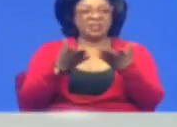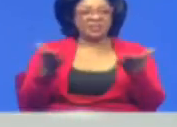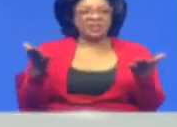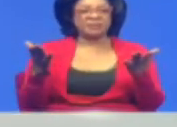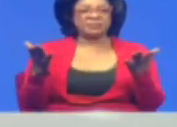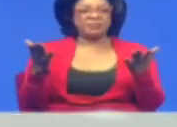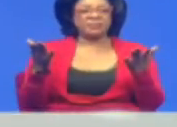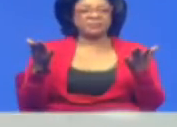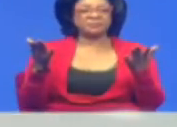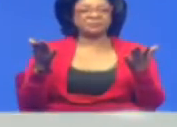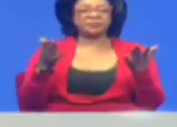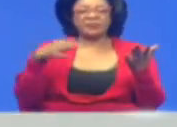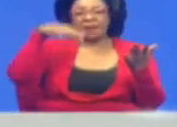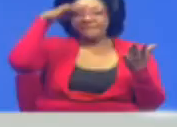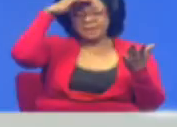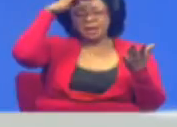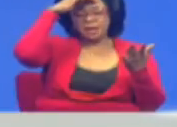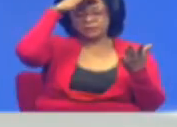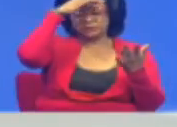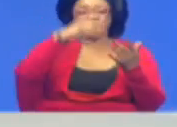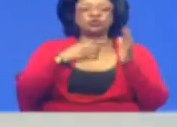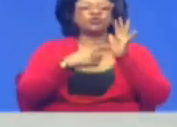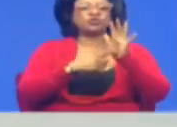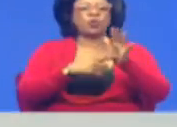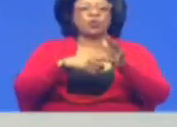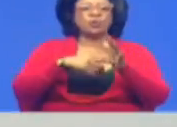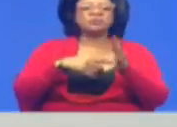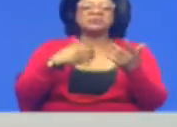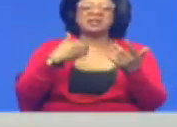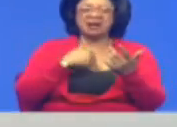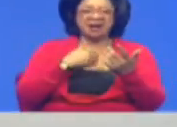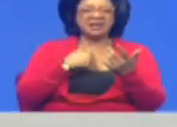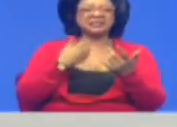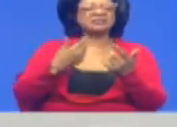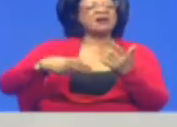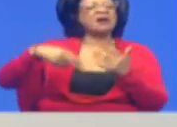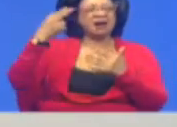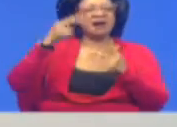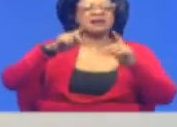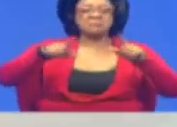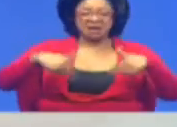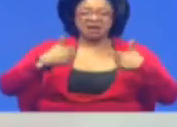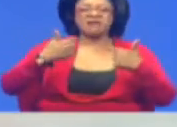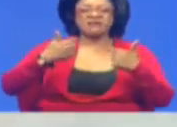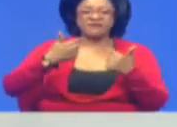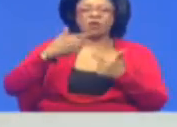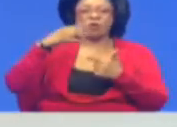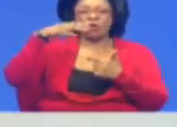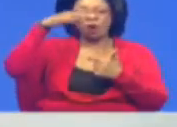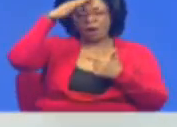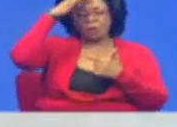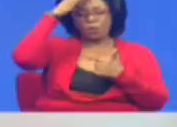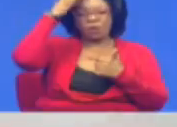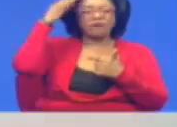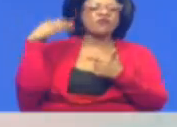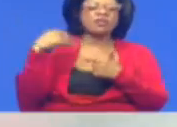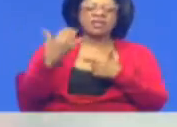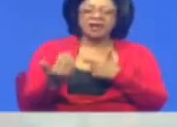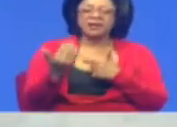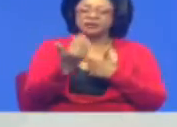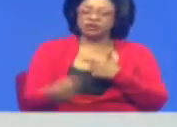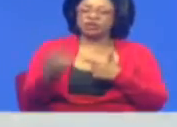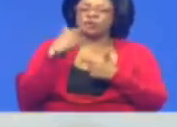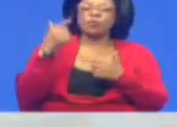empty liquor bottles show that alcohol was here in high demand. For the 44 young children who were found here last evening